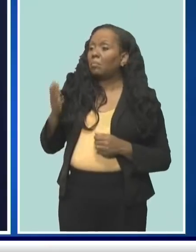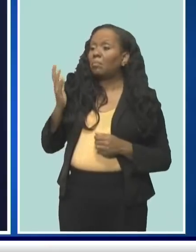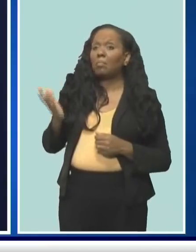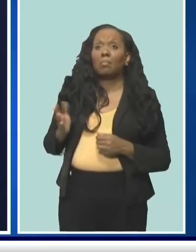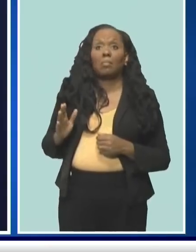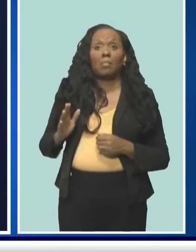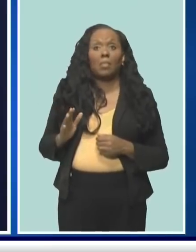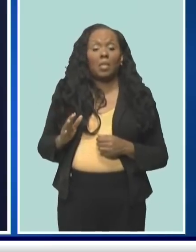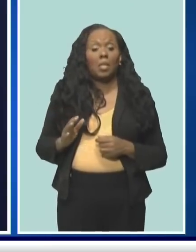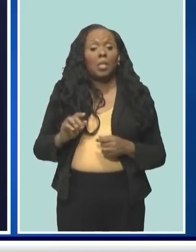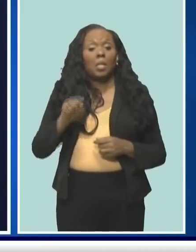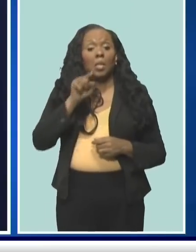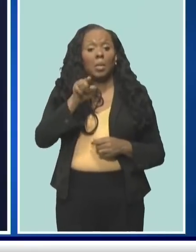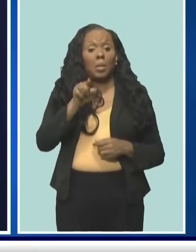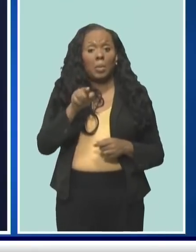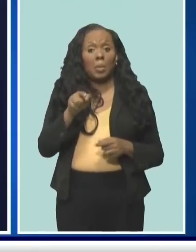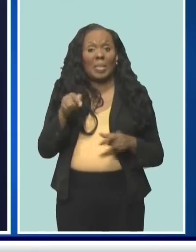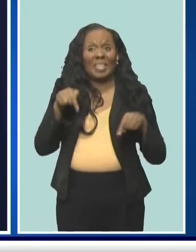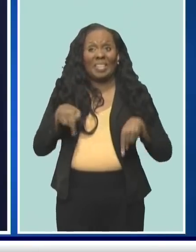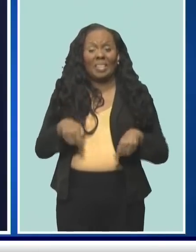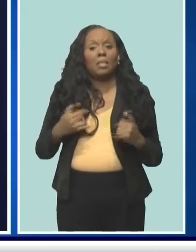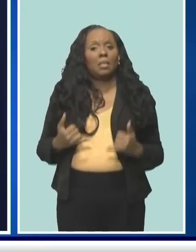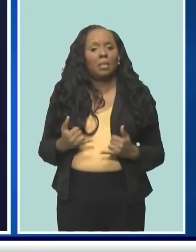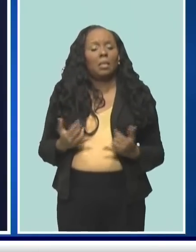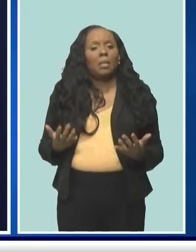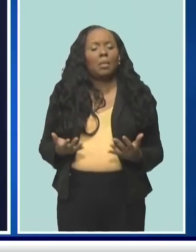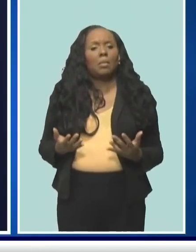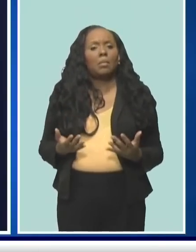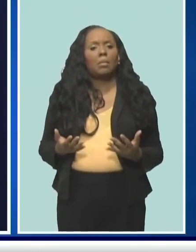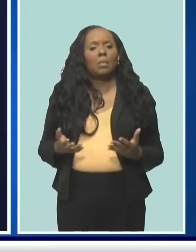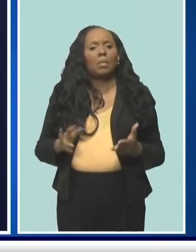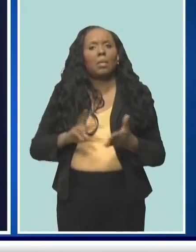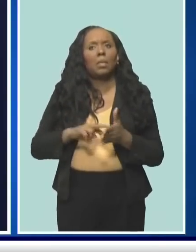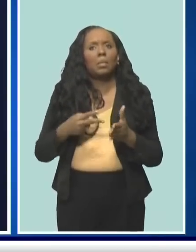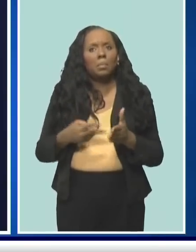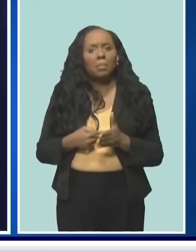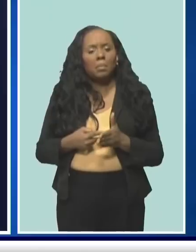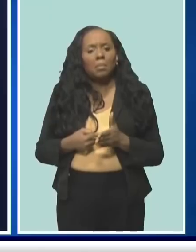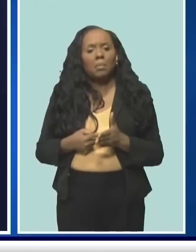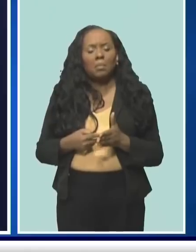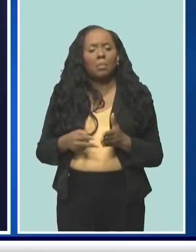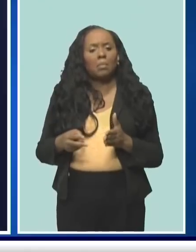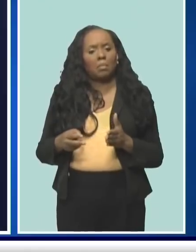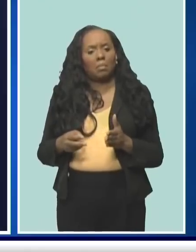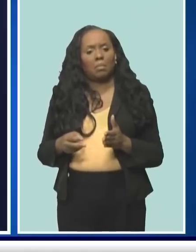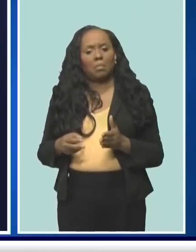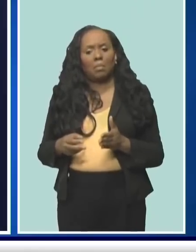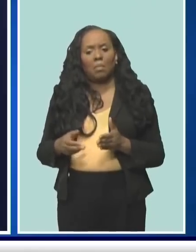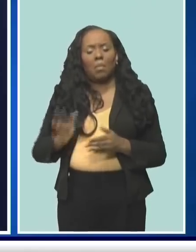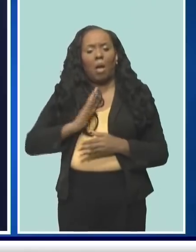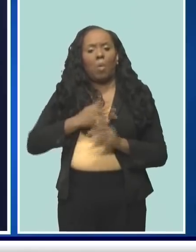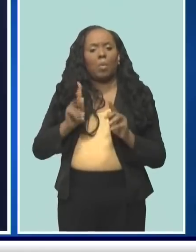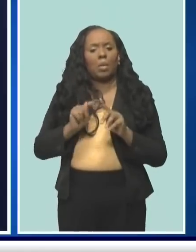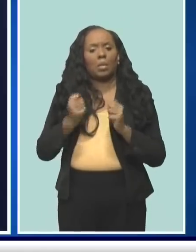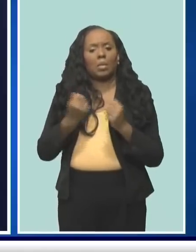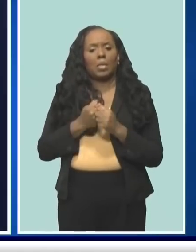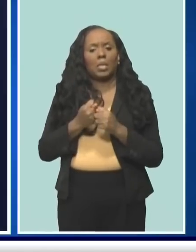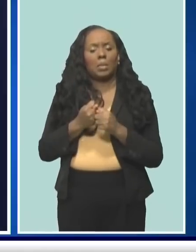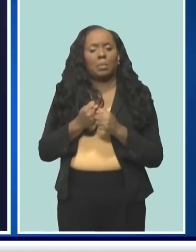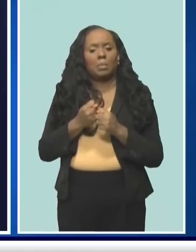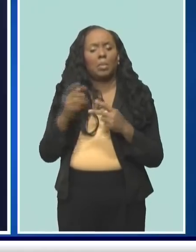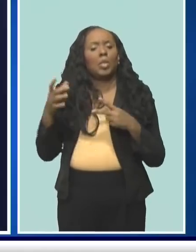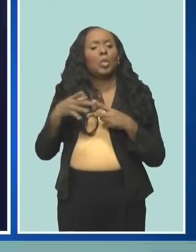ceremony confirms that you impressed the selection team to gain a place at